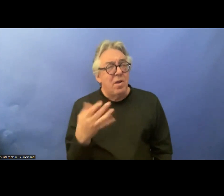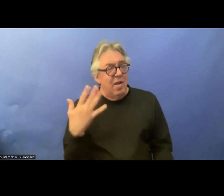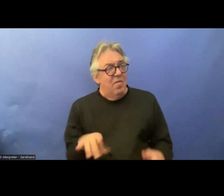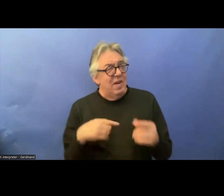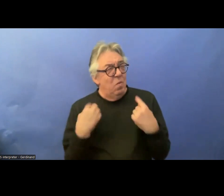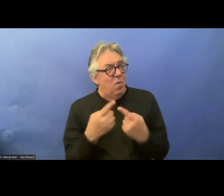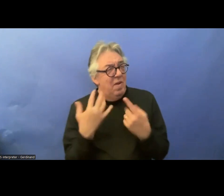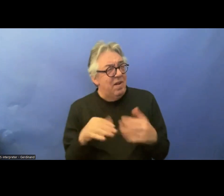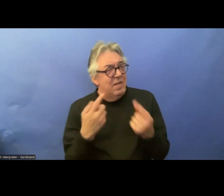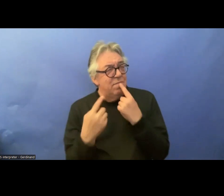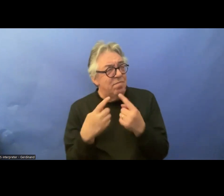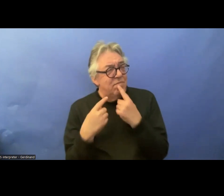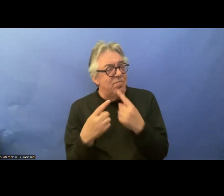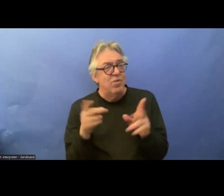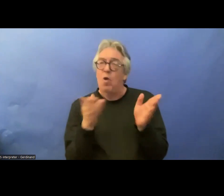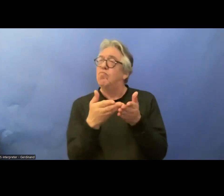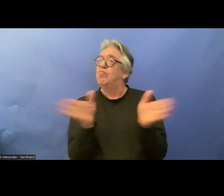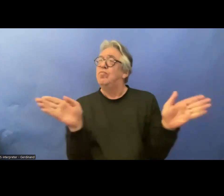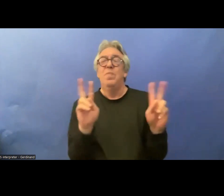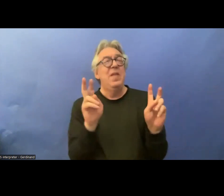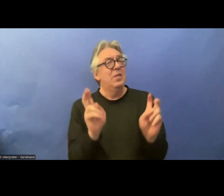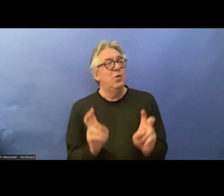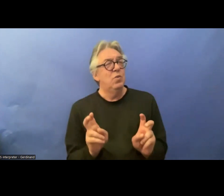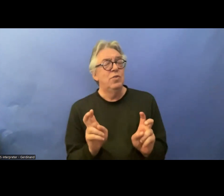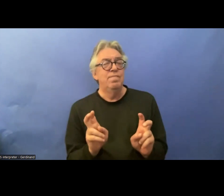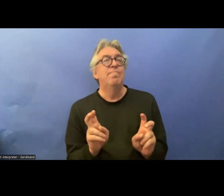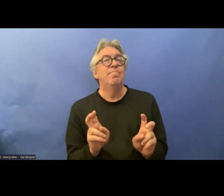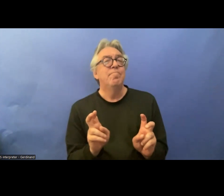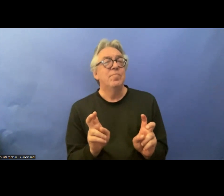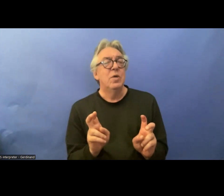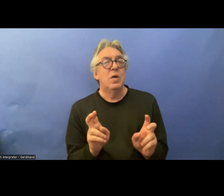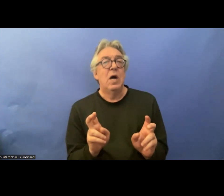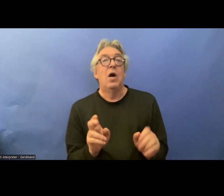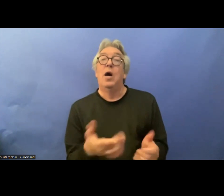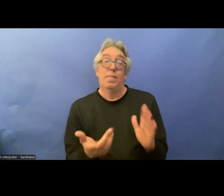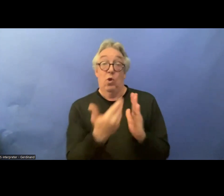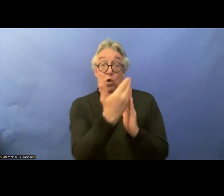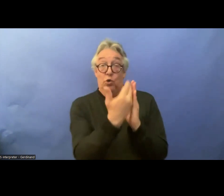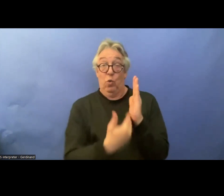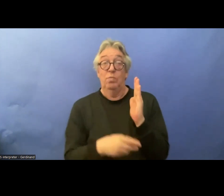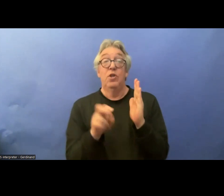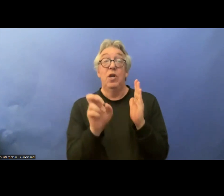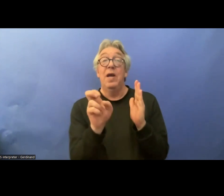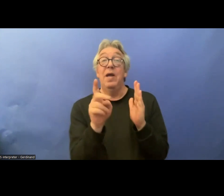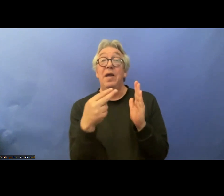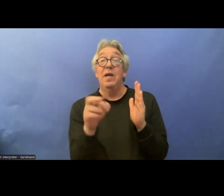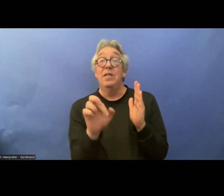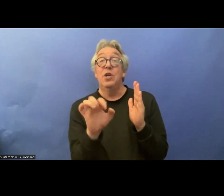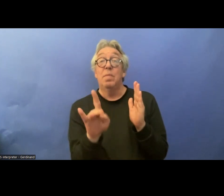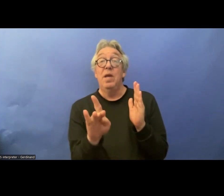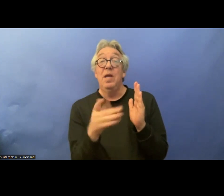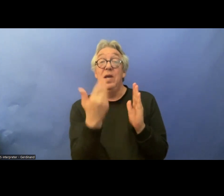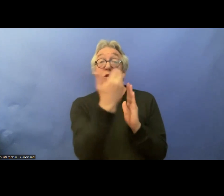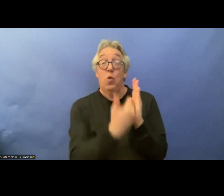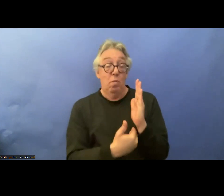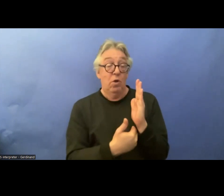issues. And the shift must be from the document, that the HRP document, what is written in there or what is not written